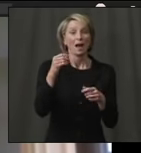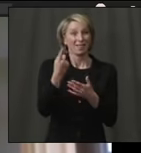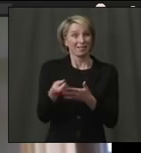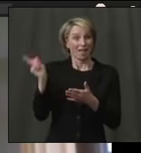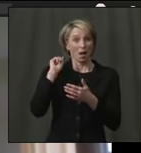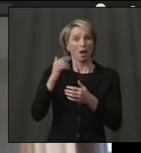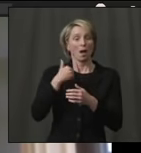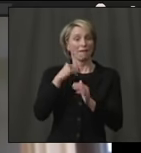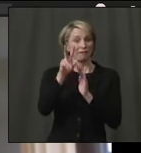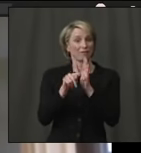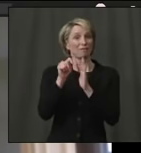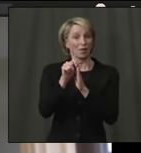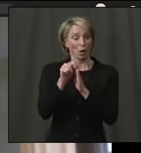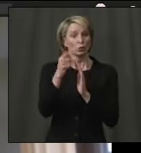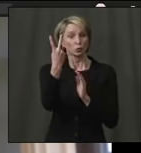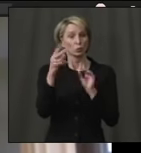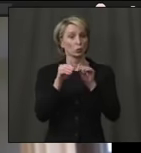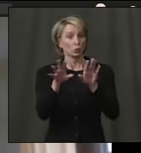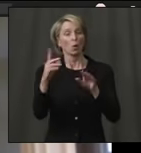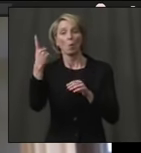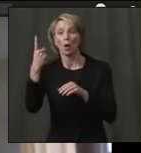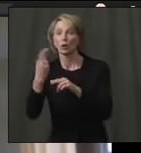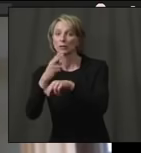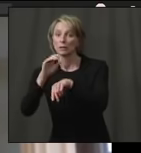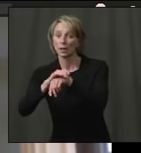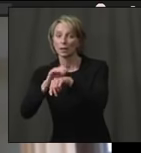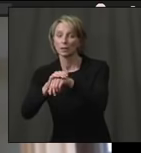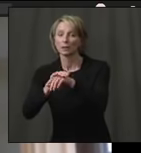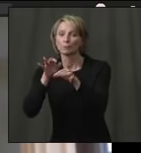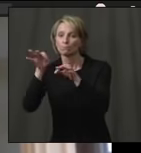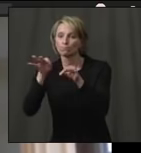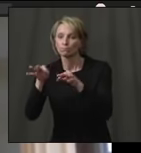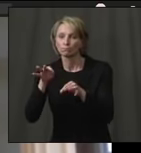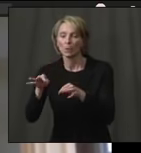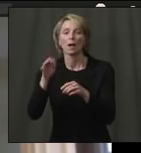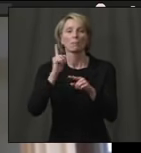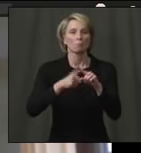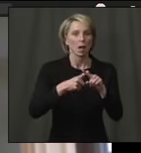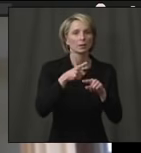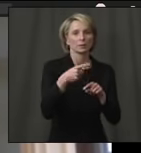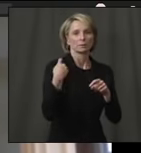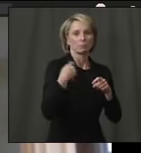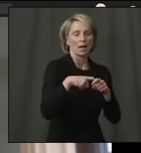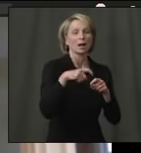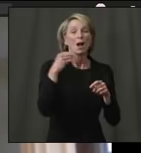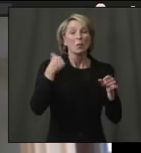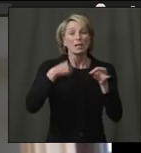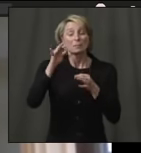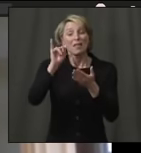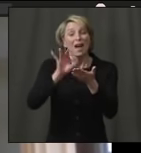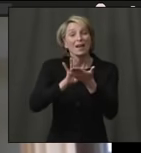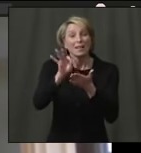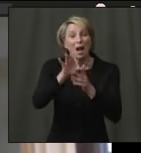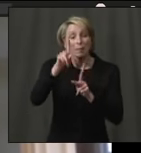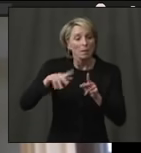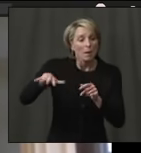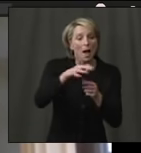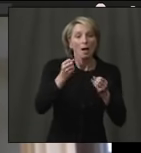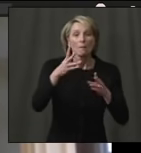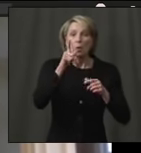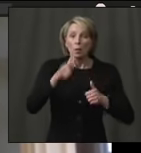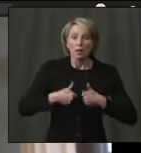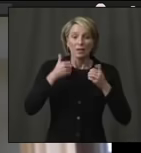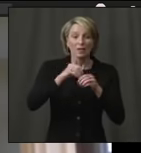one in Spanish, talking about how important the census is for disaster relief, all the social safety net programs